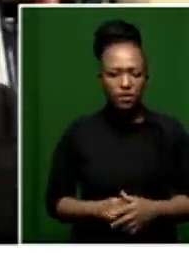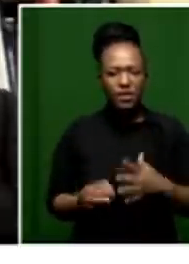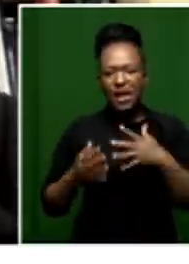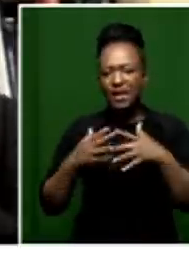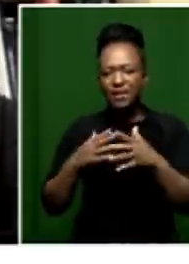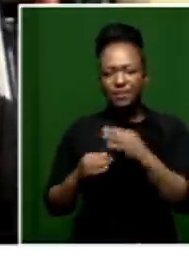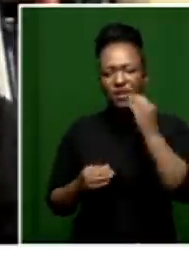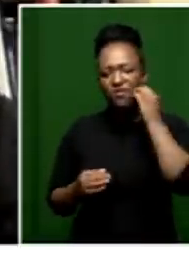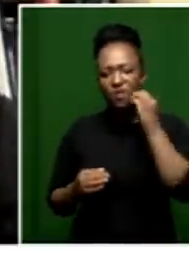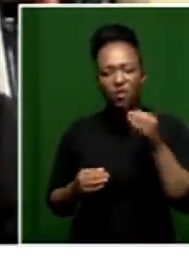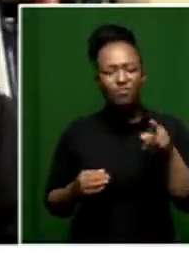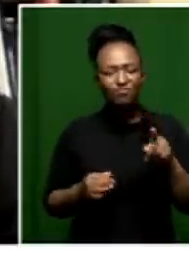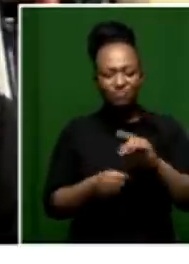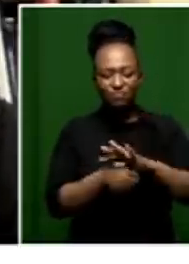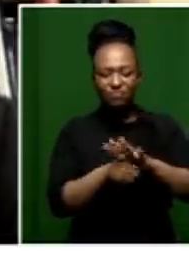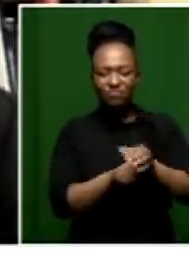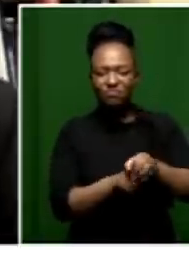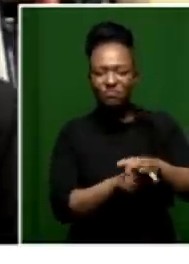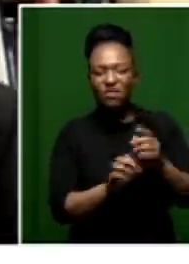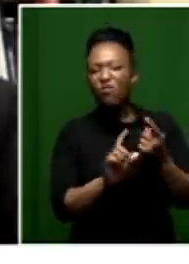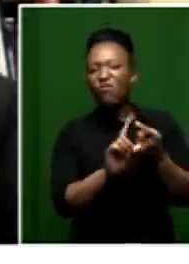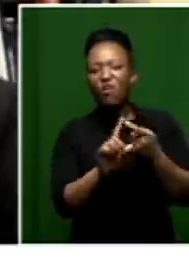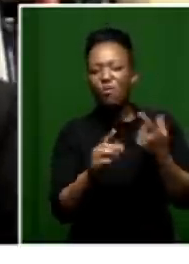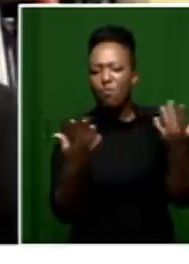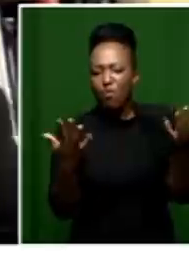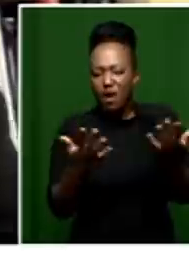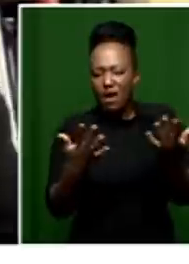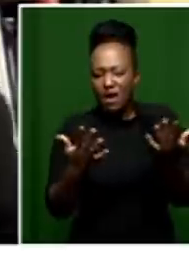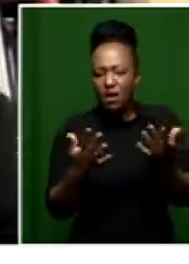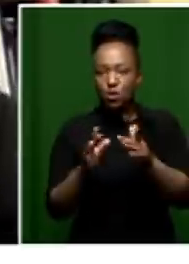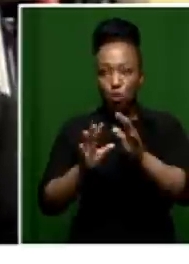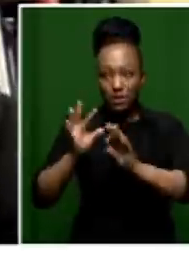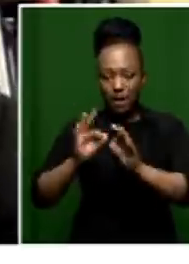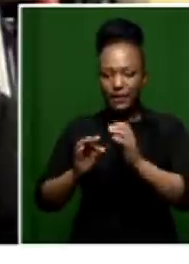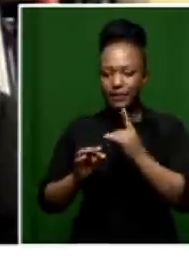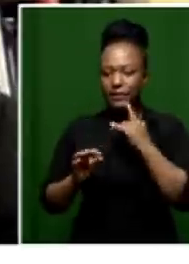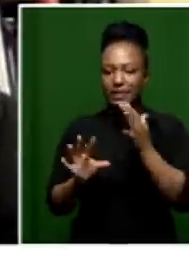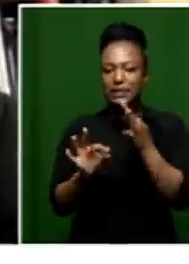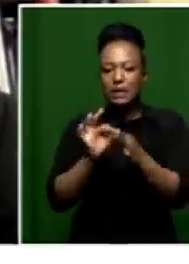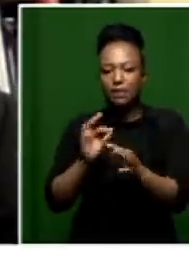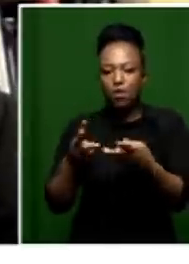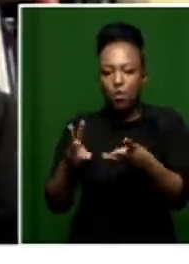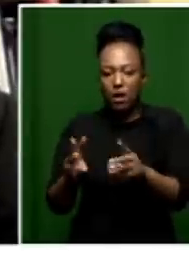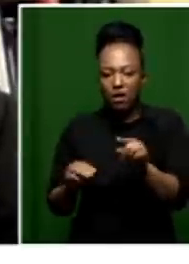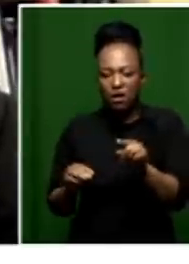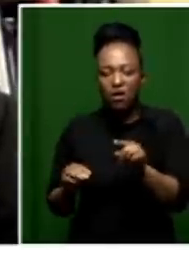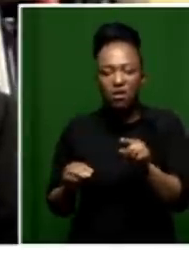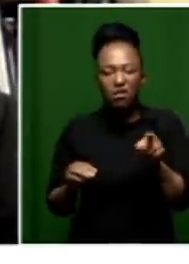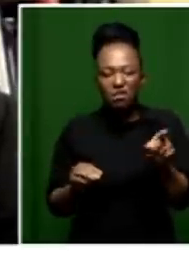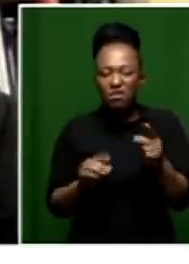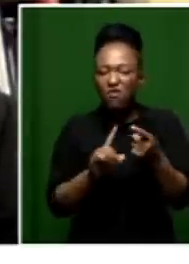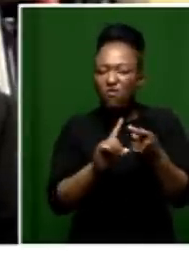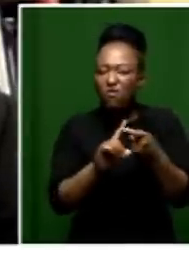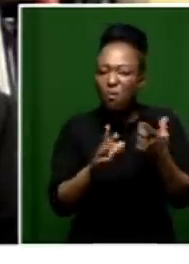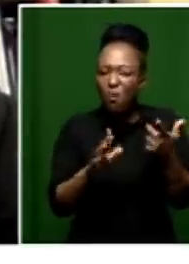new variant? You know, how would you explain again to us lay folk in terms of where it originated,